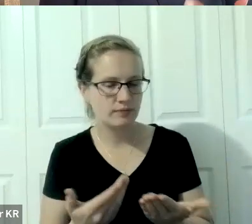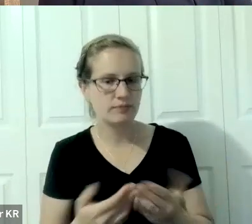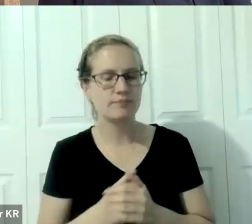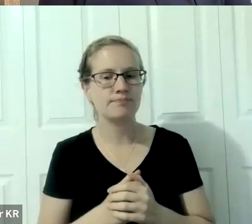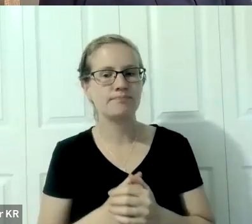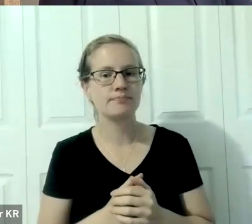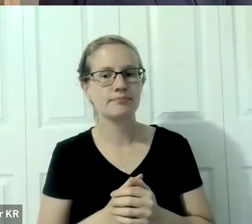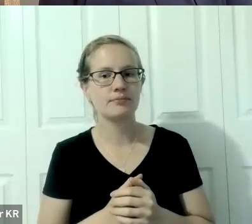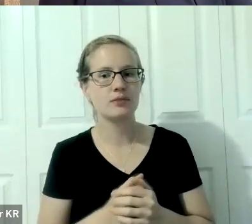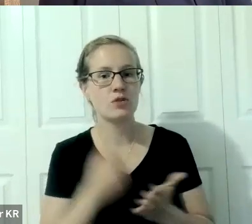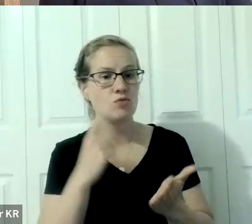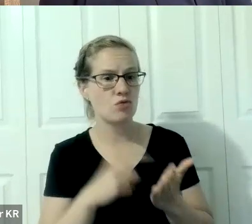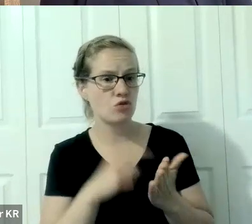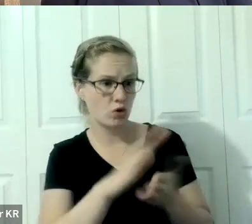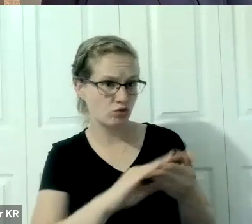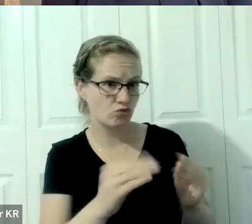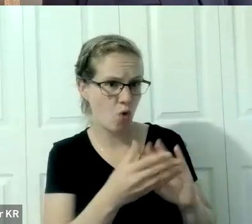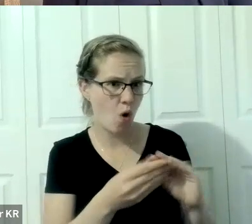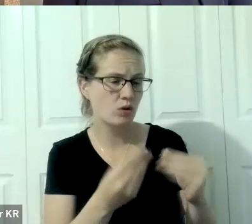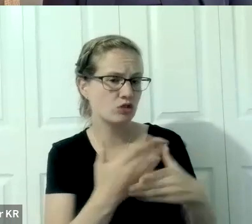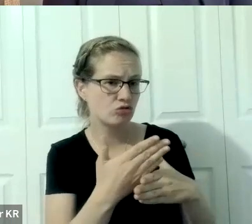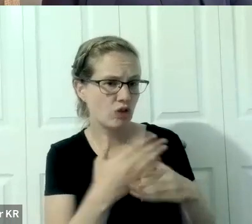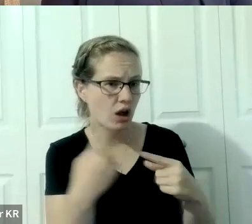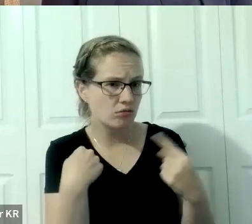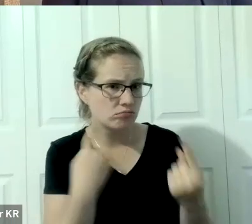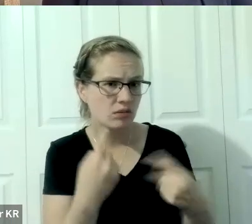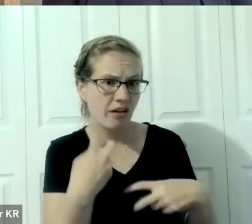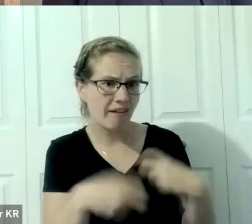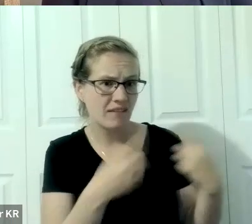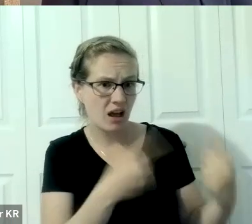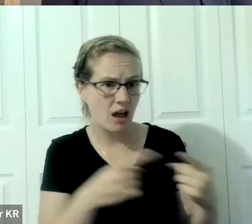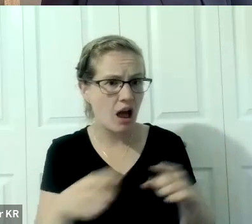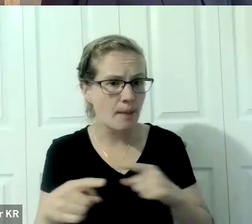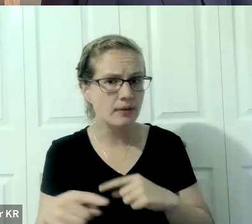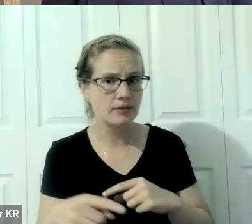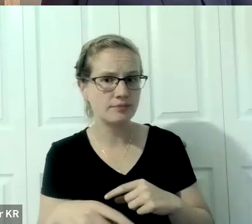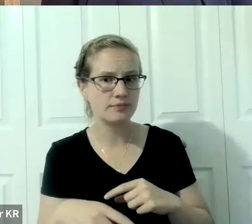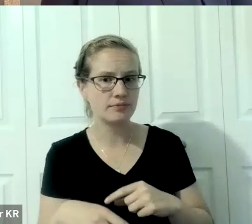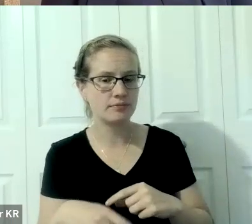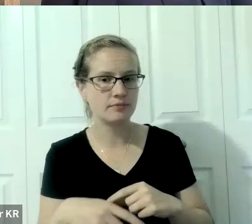I can see from your story and from, you know, some of the really difficult things that you've been through